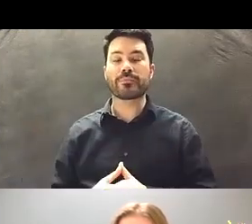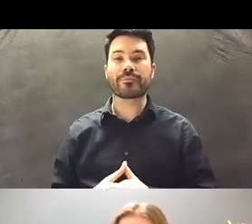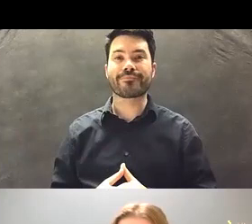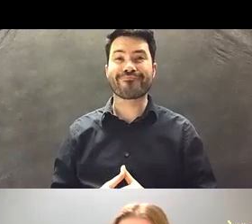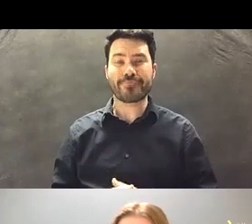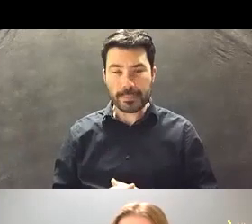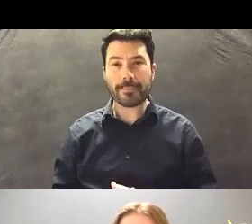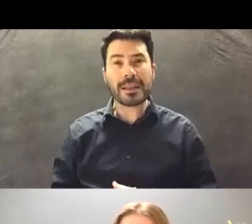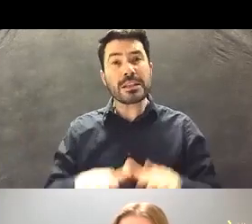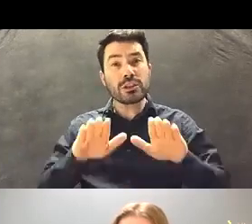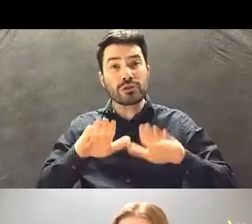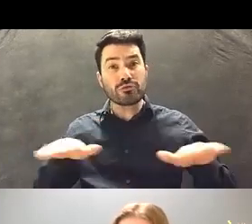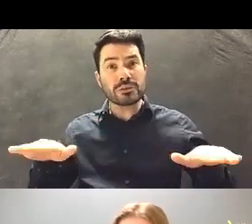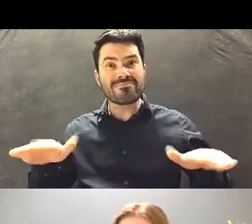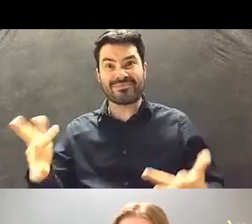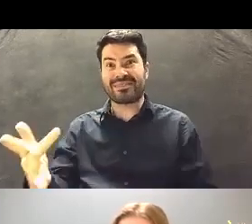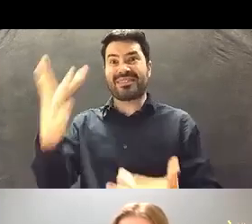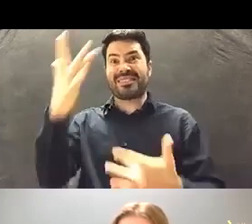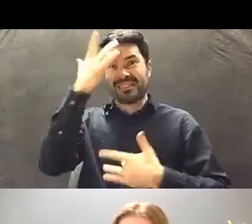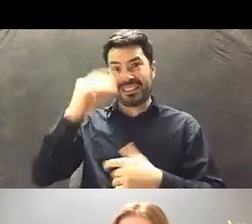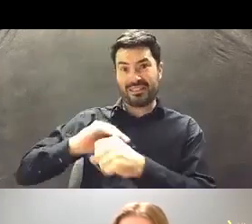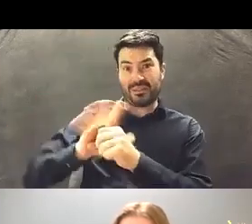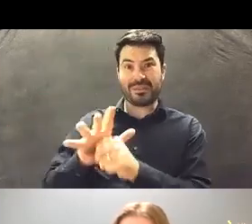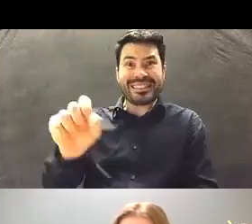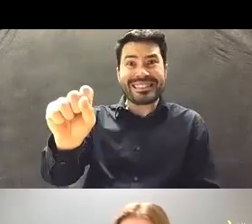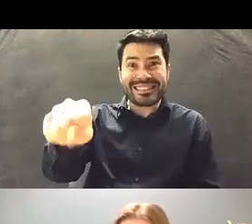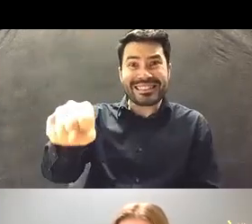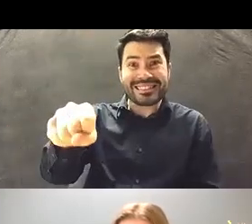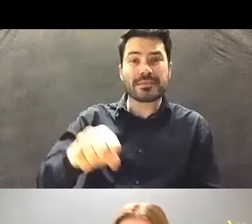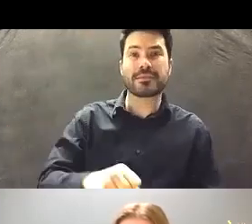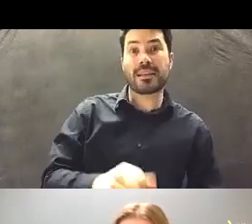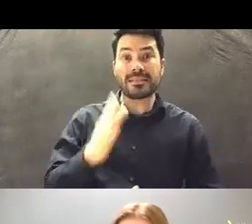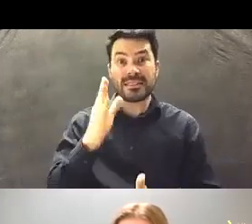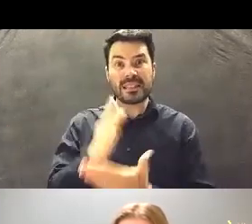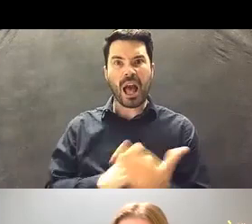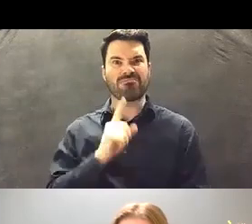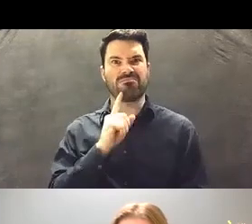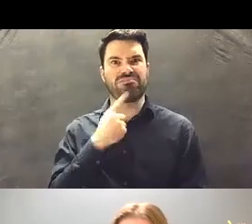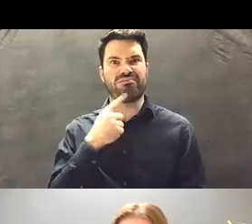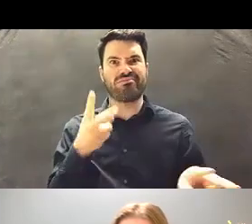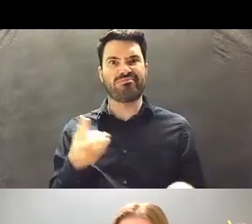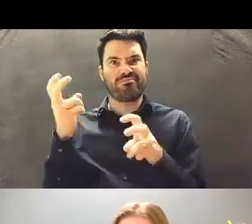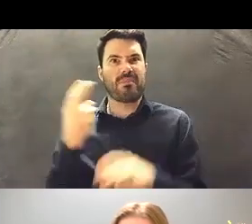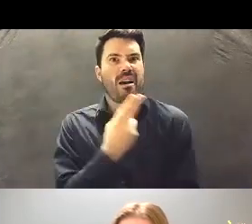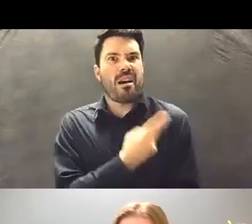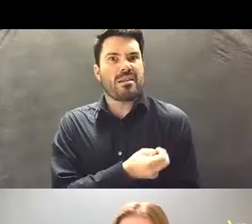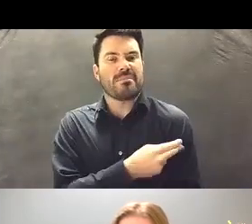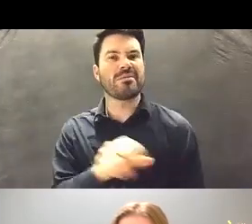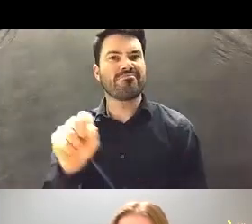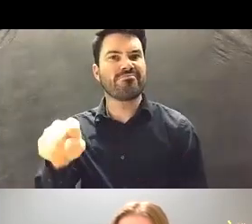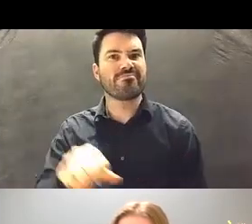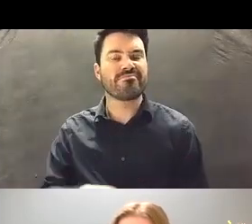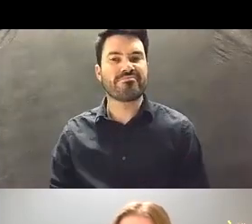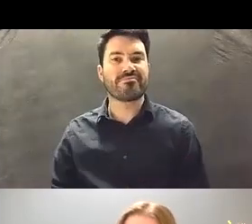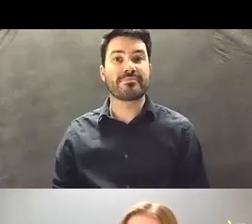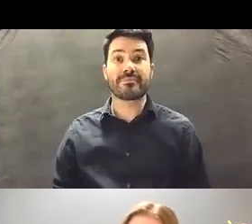Children definitely get COVID vaccine, and some of them are sick enough to be hospitalized. In fact, children ages 5 to 11